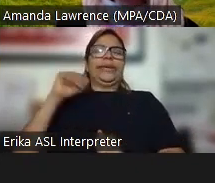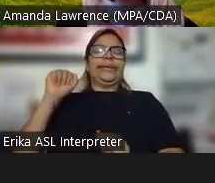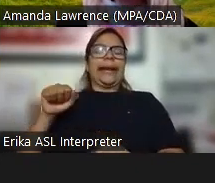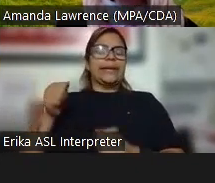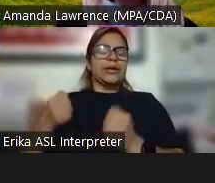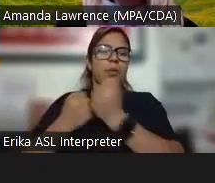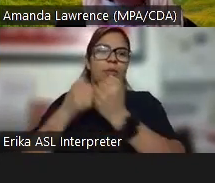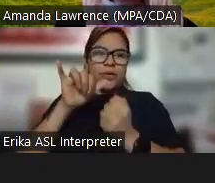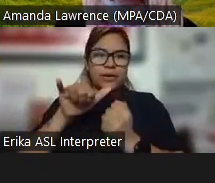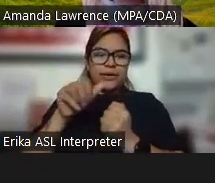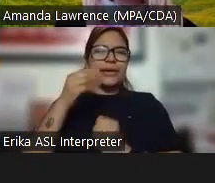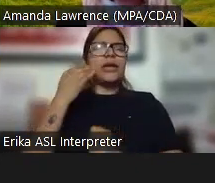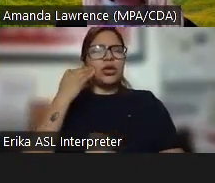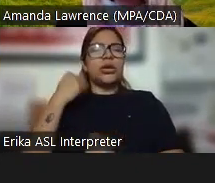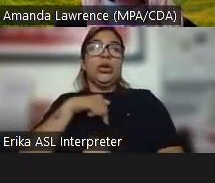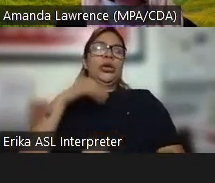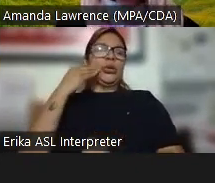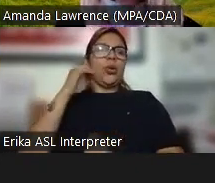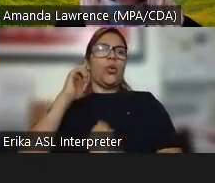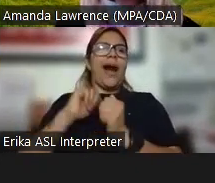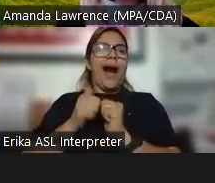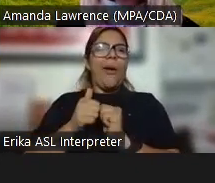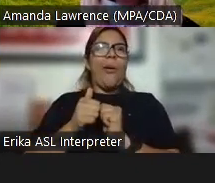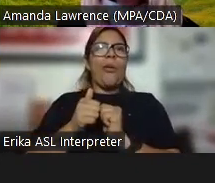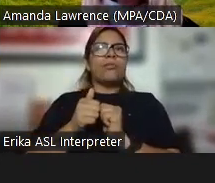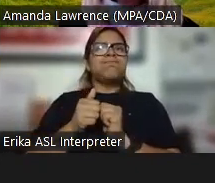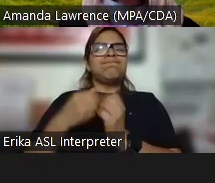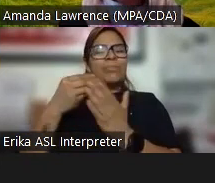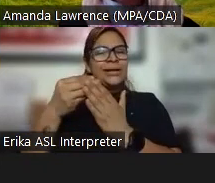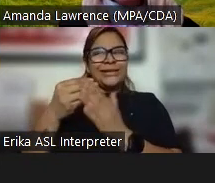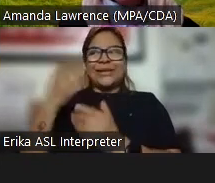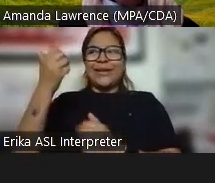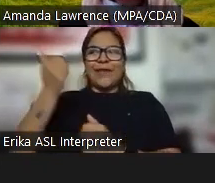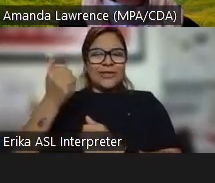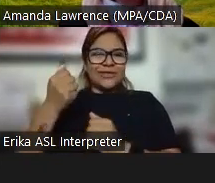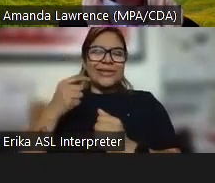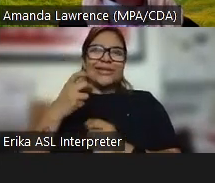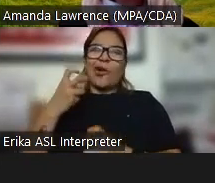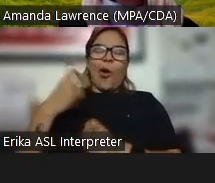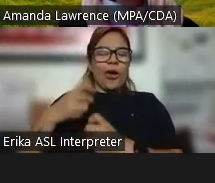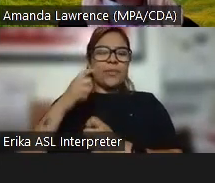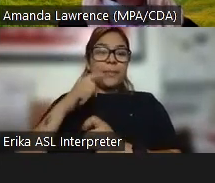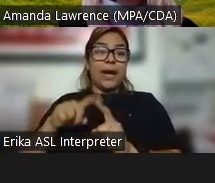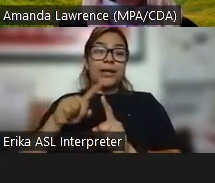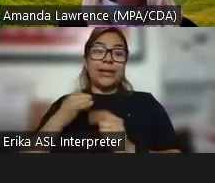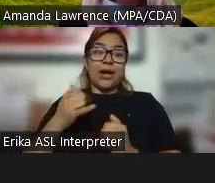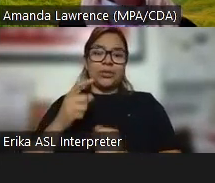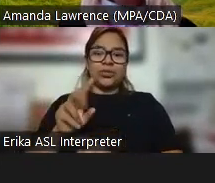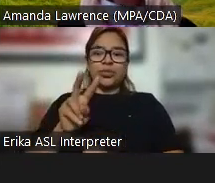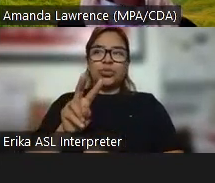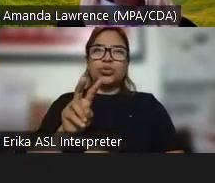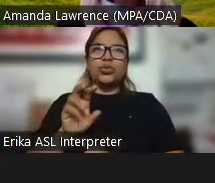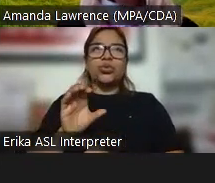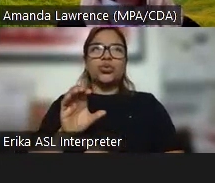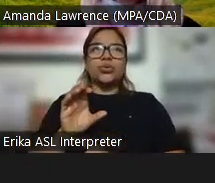the resources can be tight and they could use a little bit of a boost. So we released this RFA and we funded communities up to